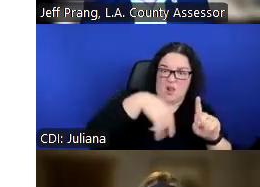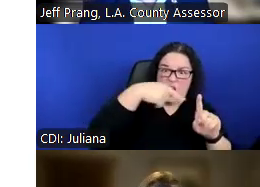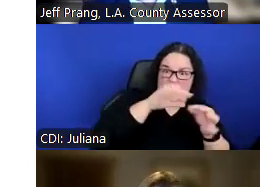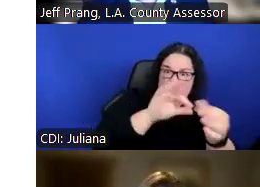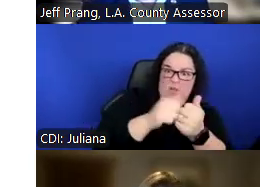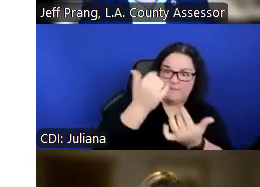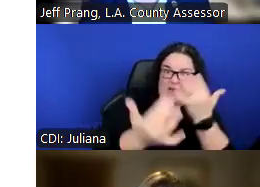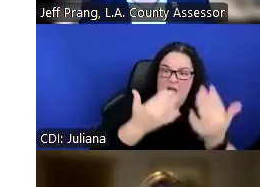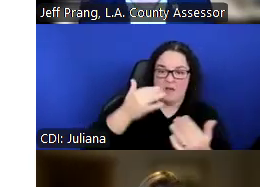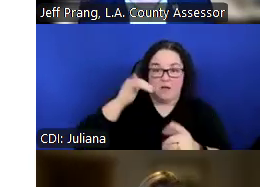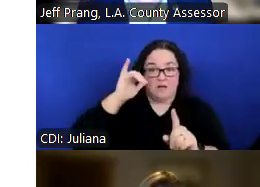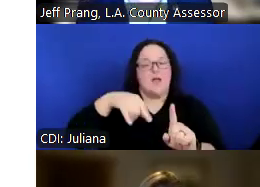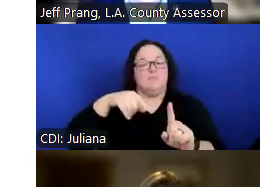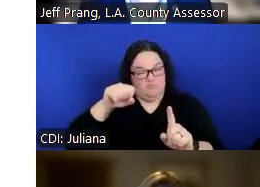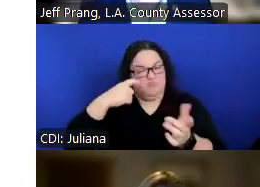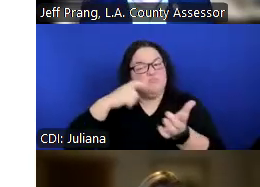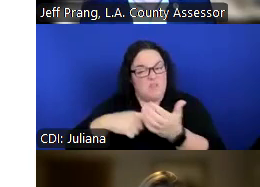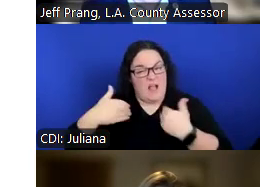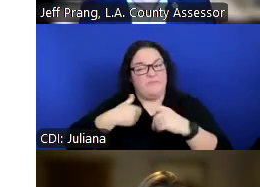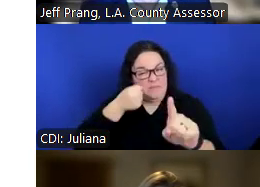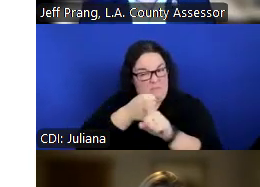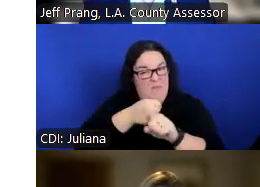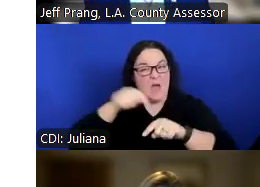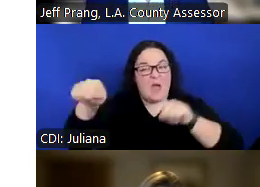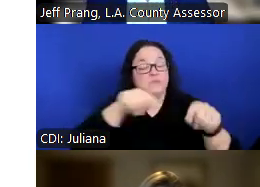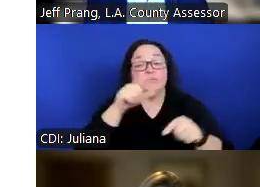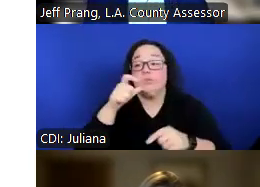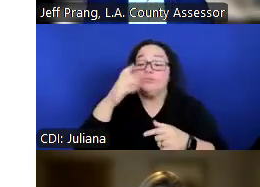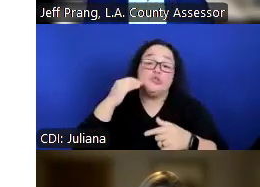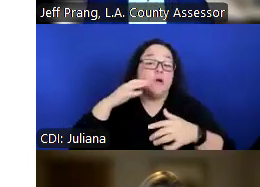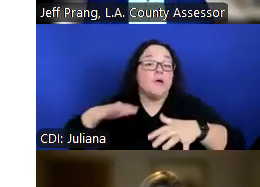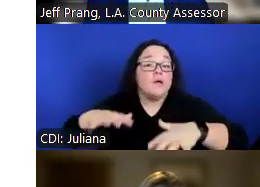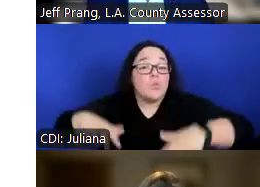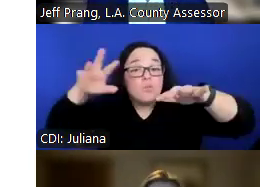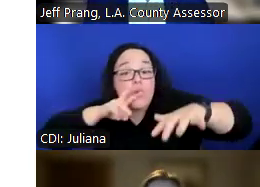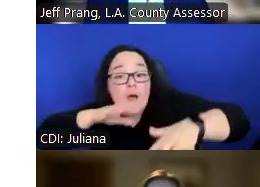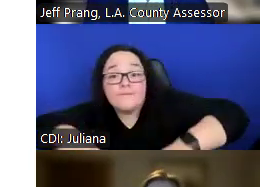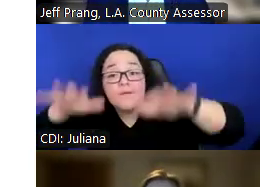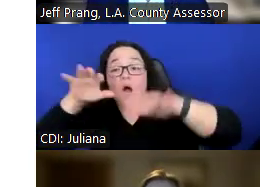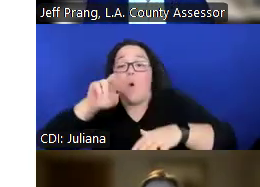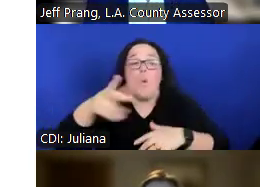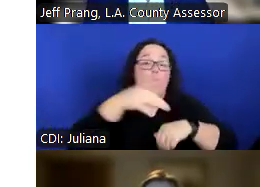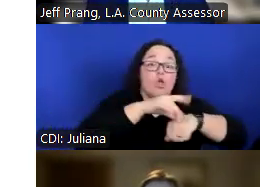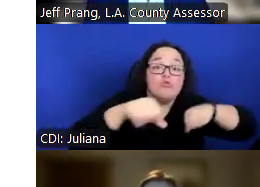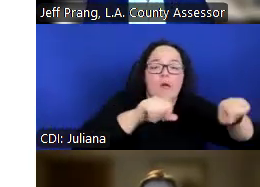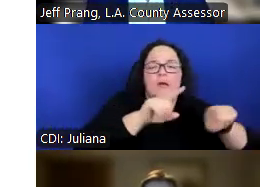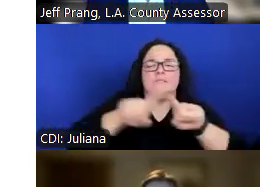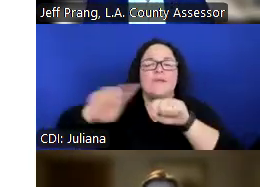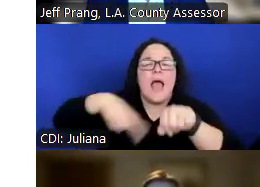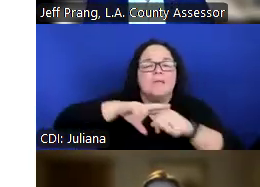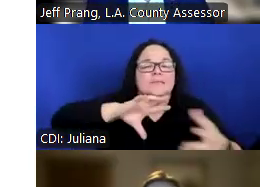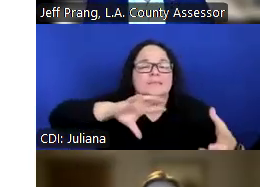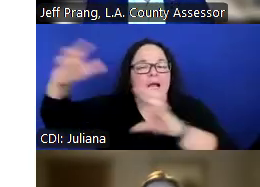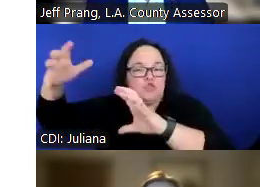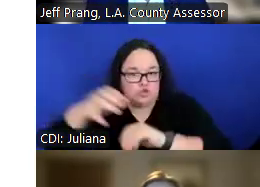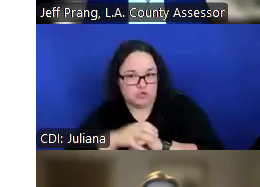floods, earthquakes, etc. Over the last few weeks, my team and I have been offering direct assistance to